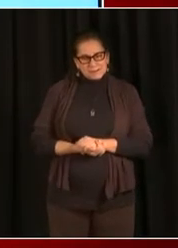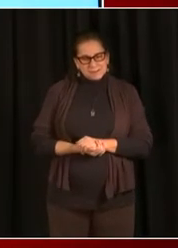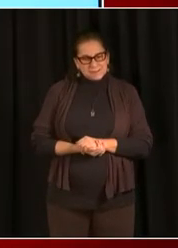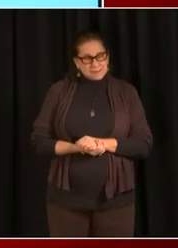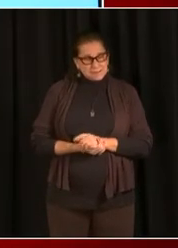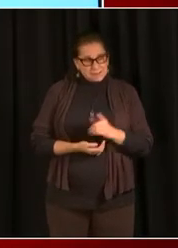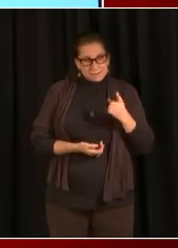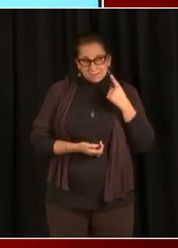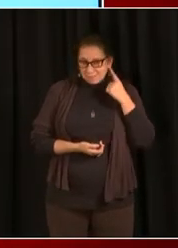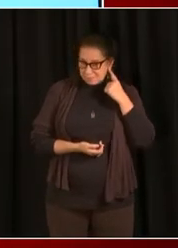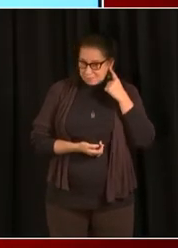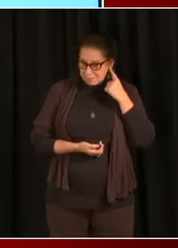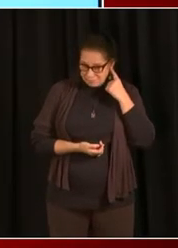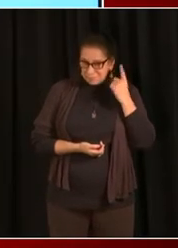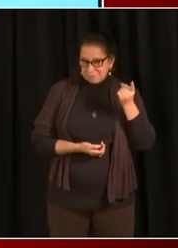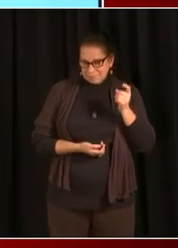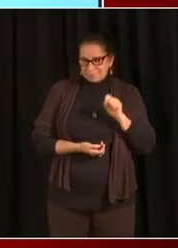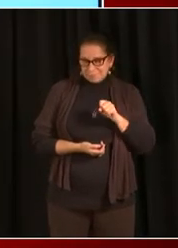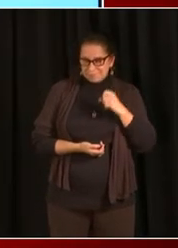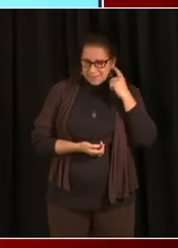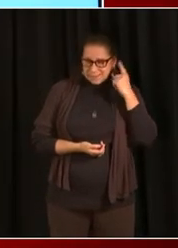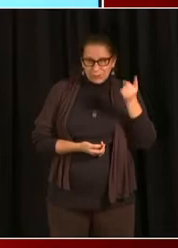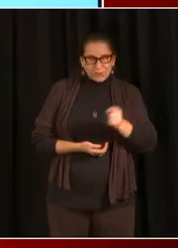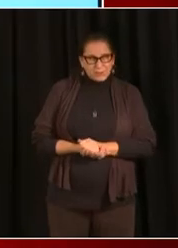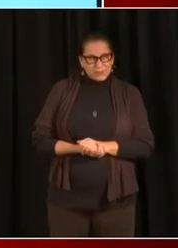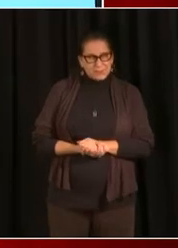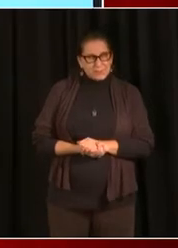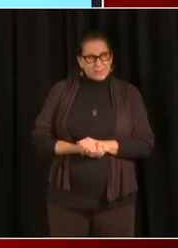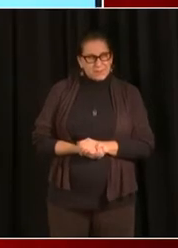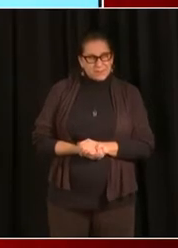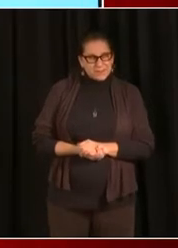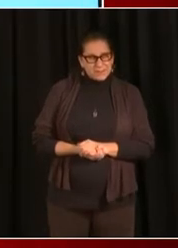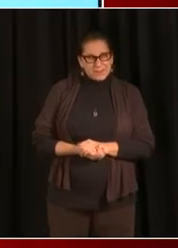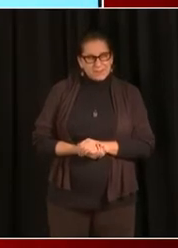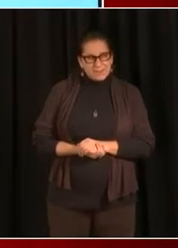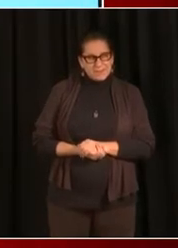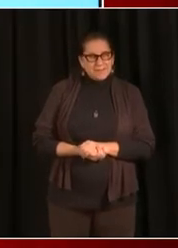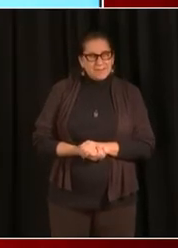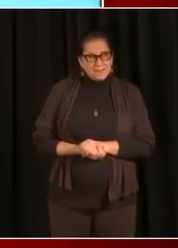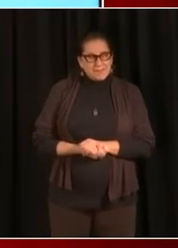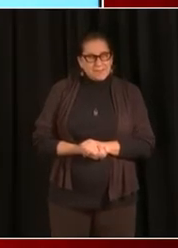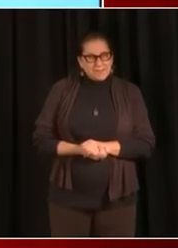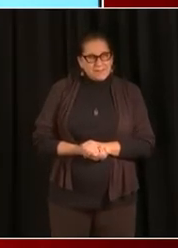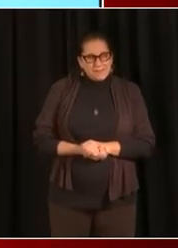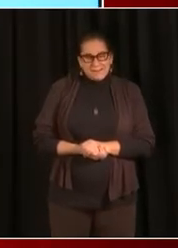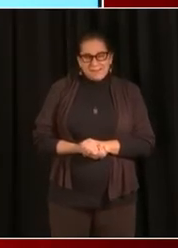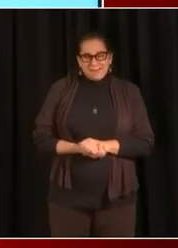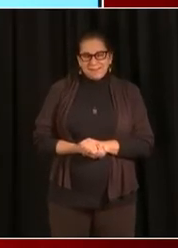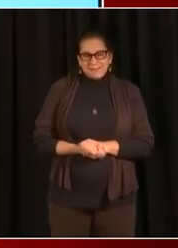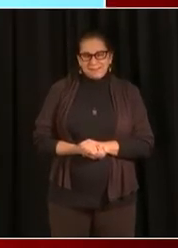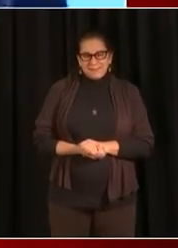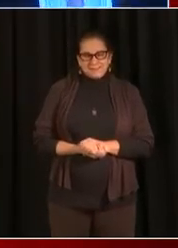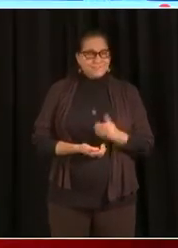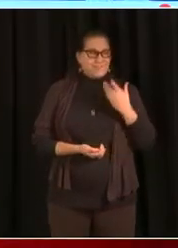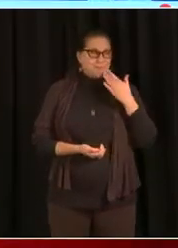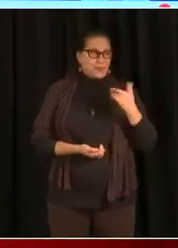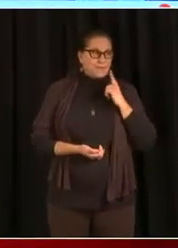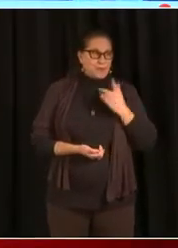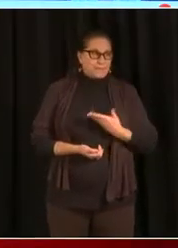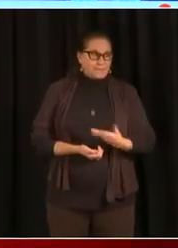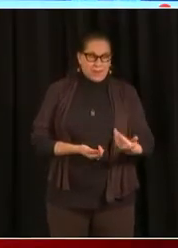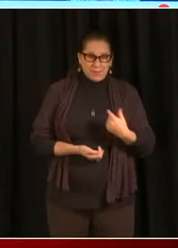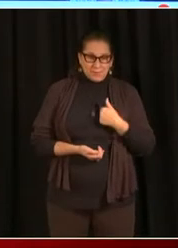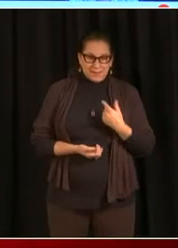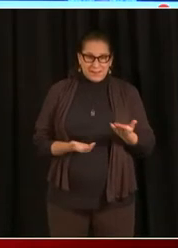Can you hear me okay? Yes. Okay, didn't make sure I wasn't giving any feedback. Thank you for inviting me